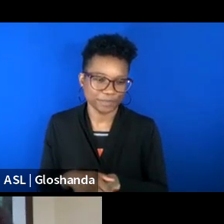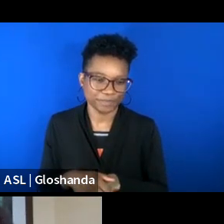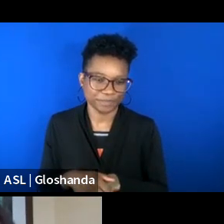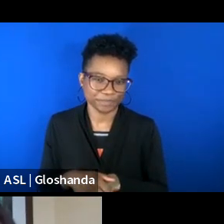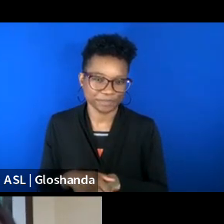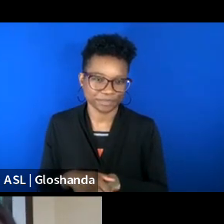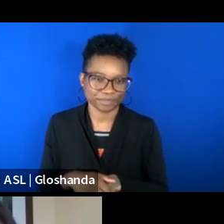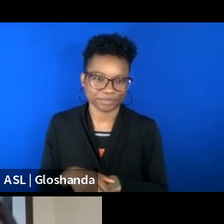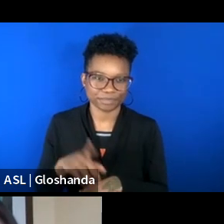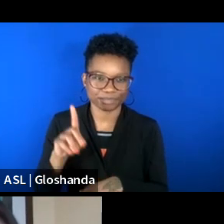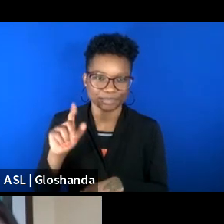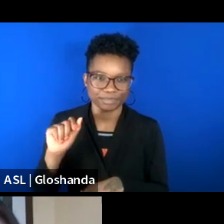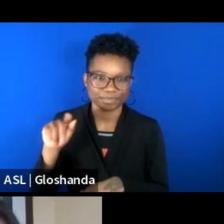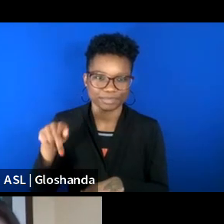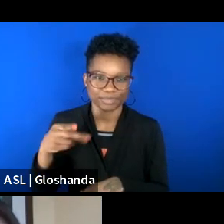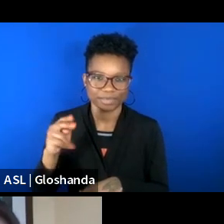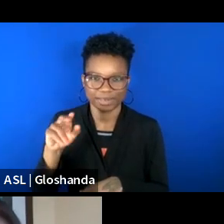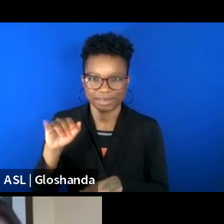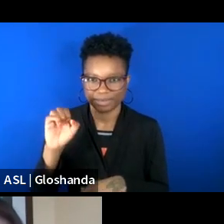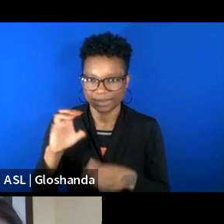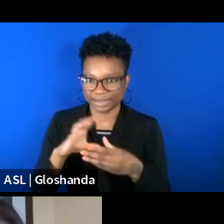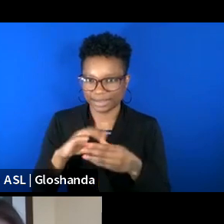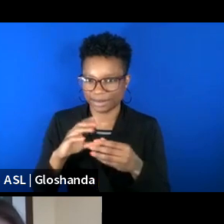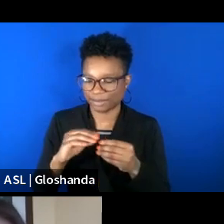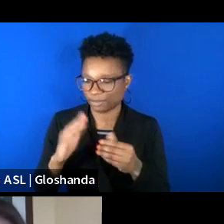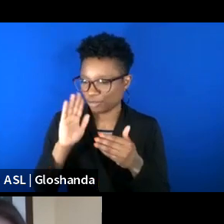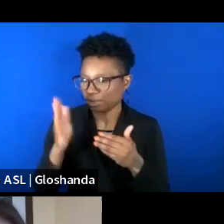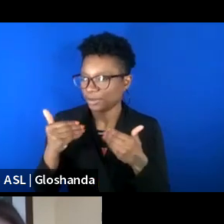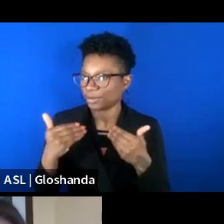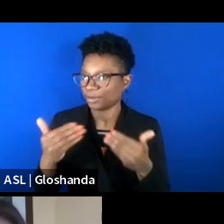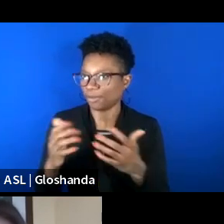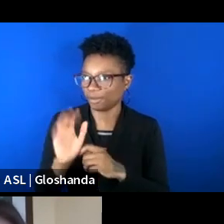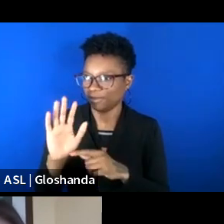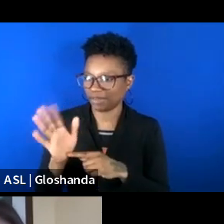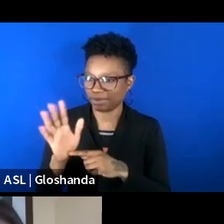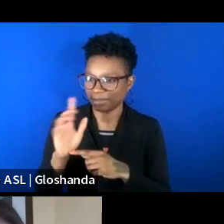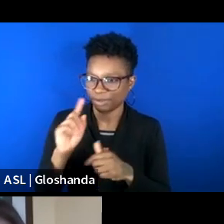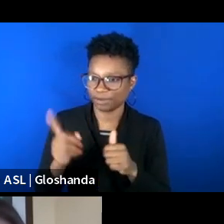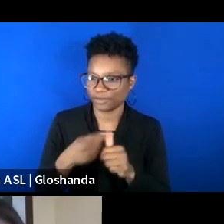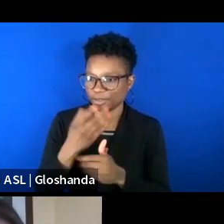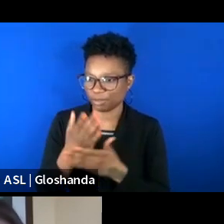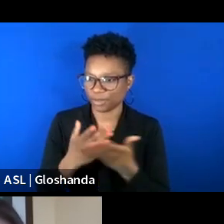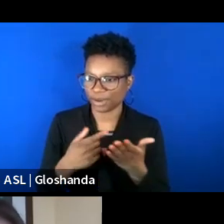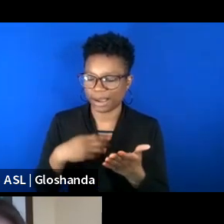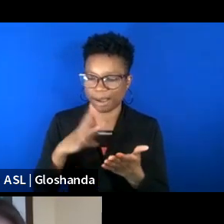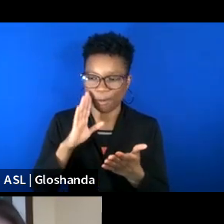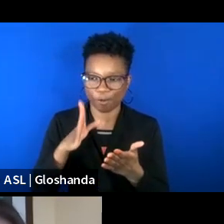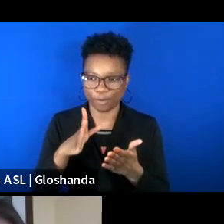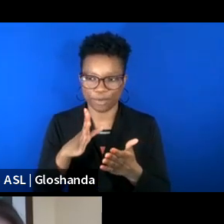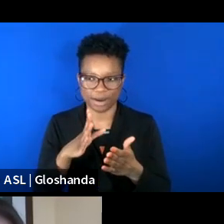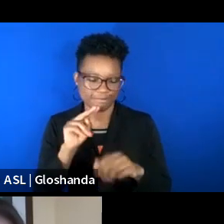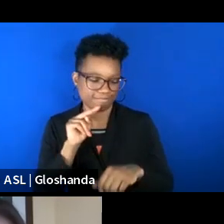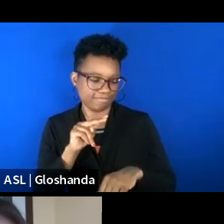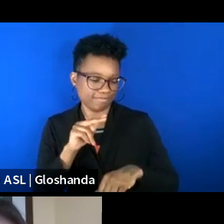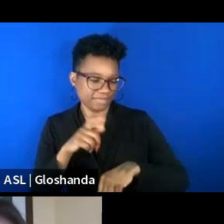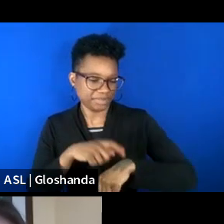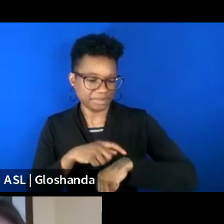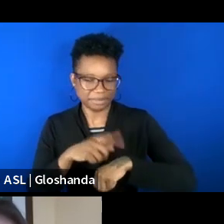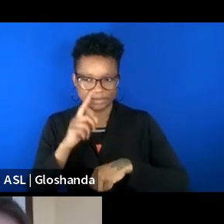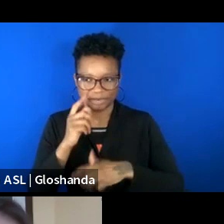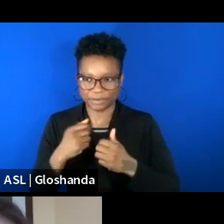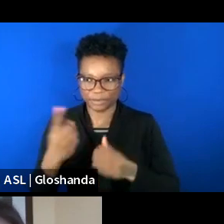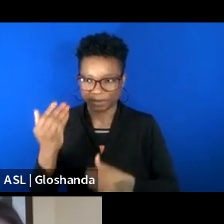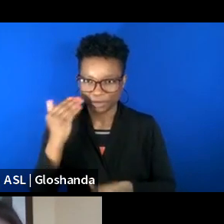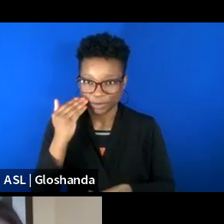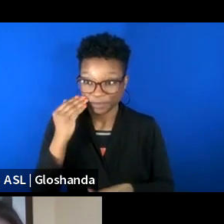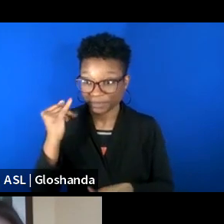All right, let's give everyone 5 minutes to do the first. So I will keep the clock so that folks know. And if you